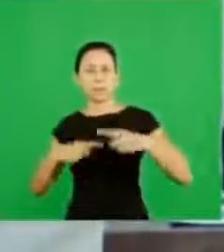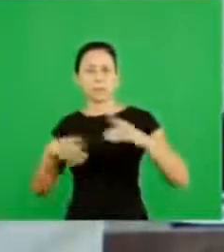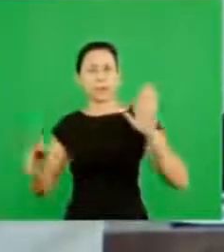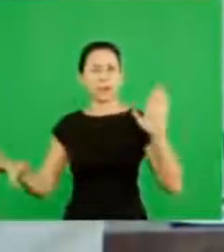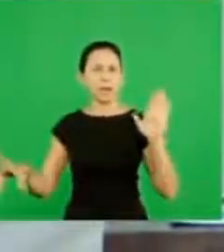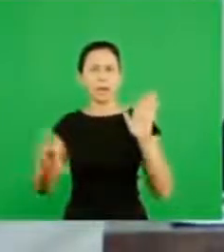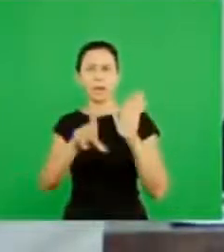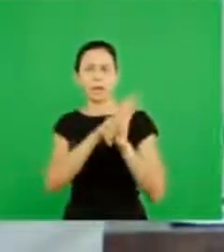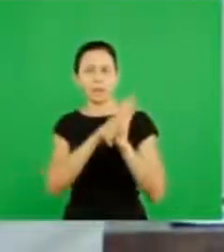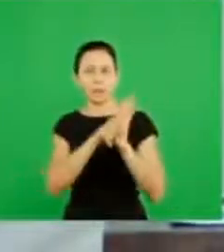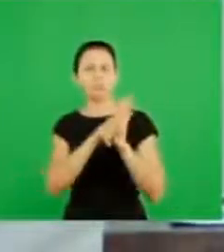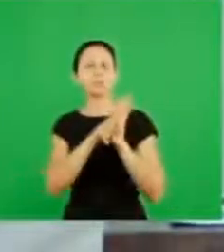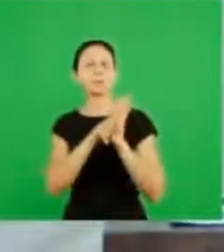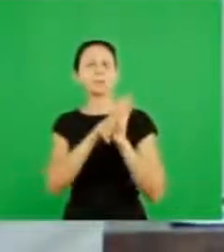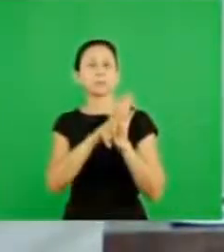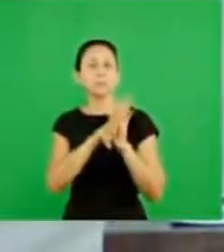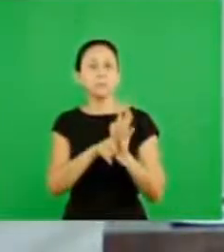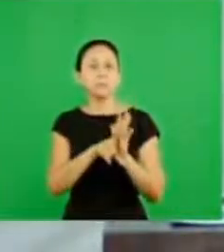of men.